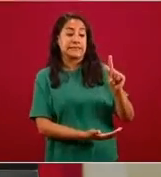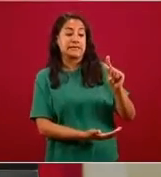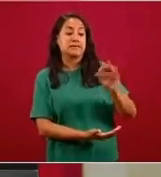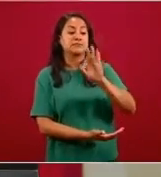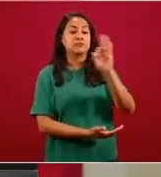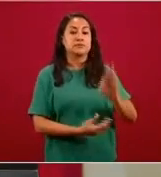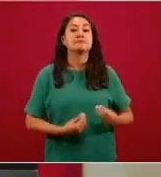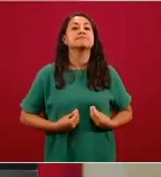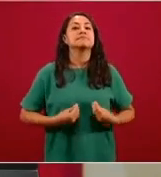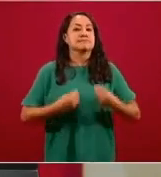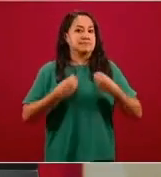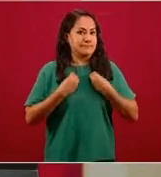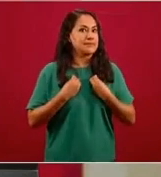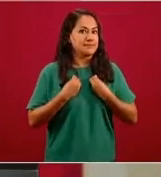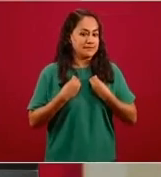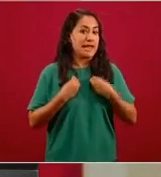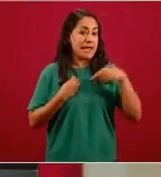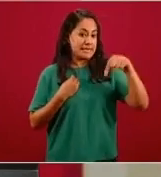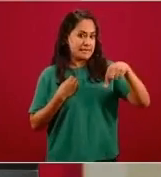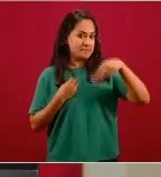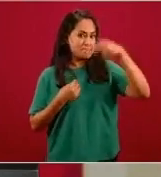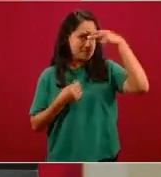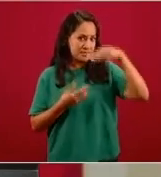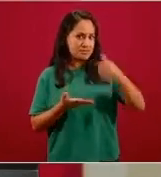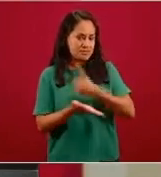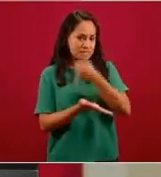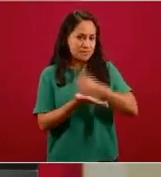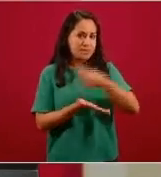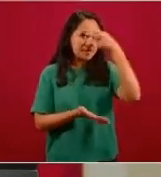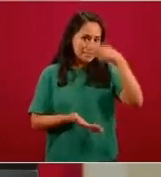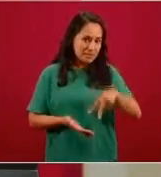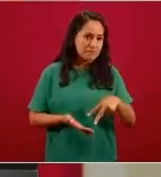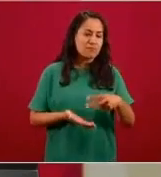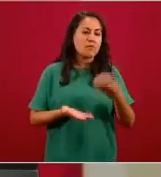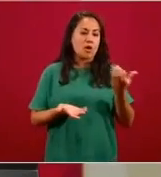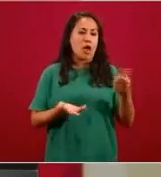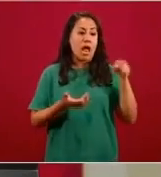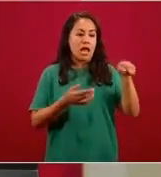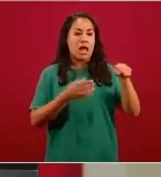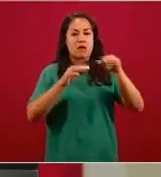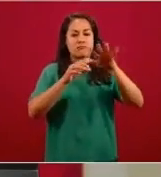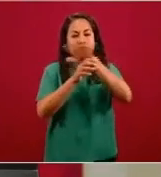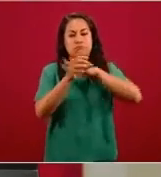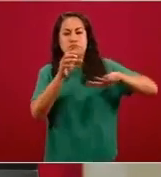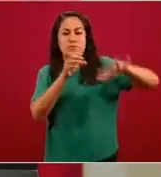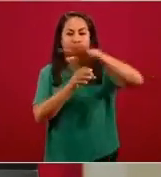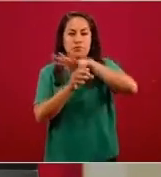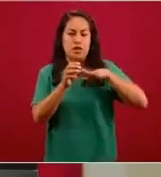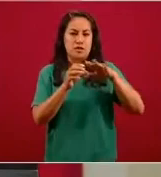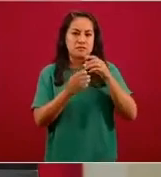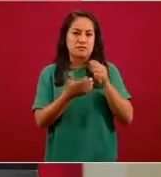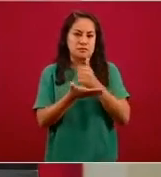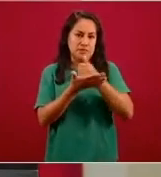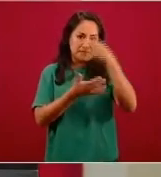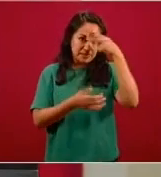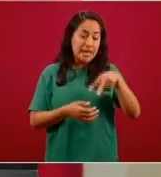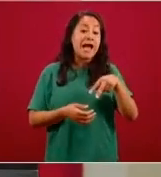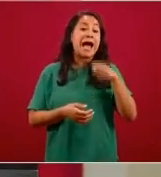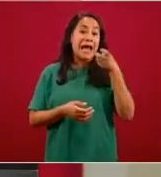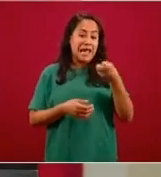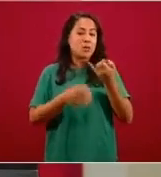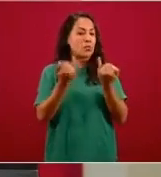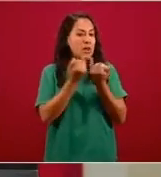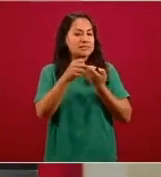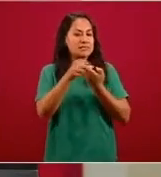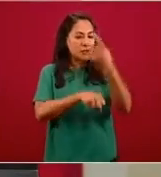70%, are residents of Mexico City and the metropolitan Valle de Mexico area. So there